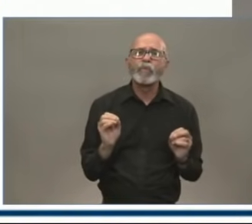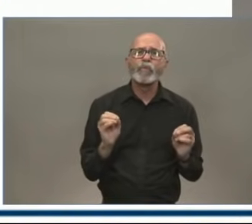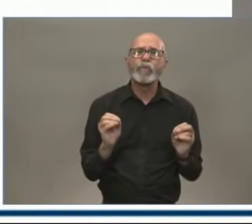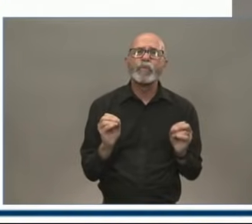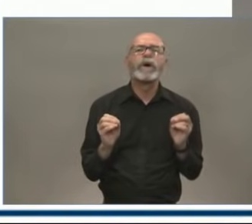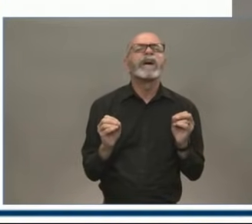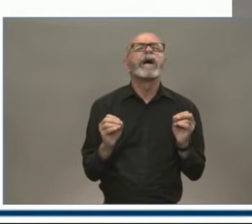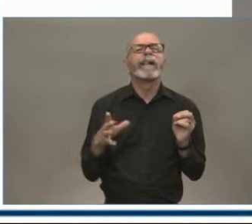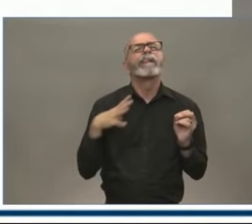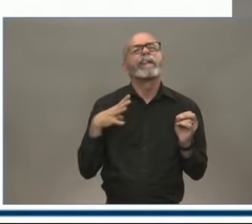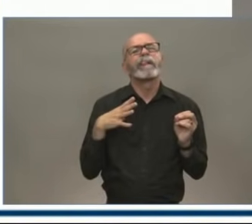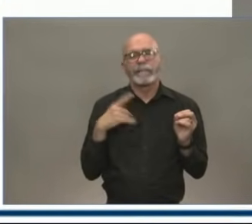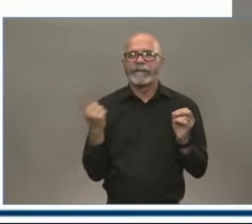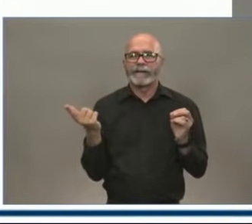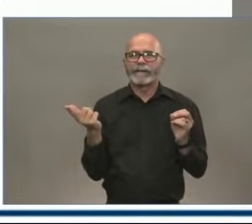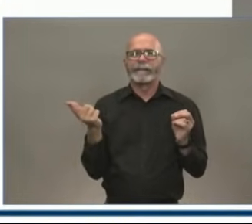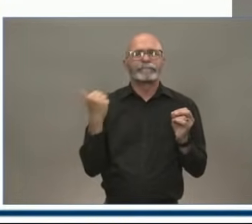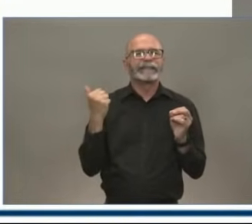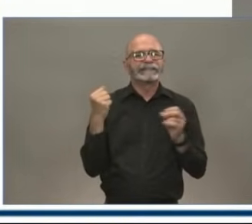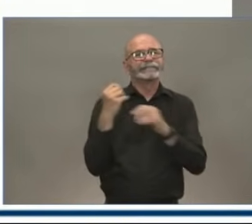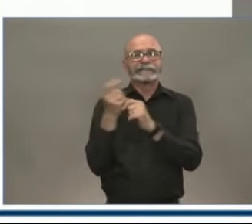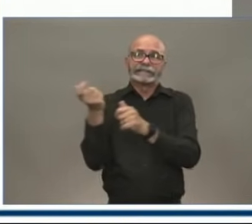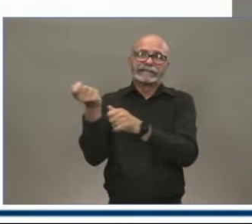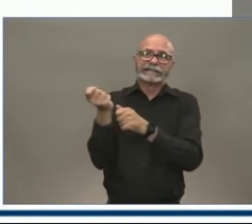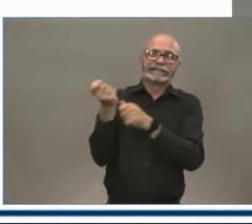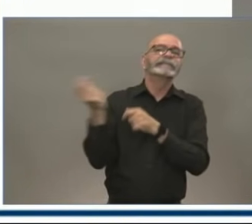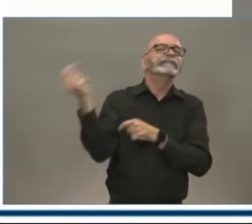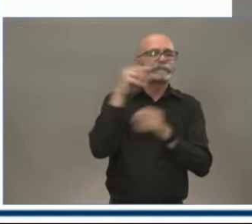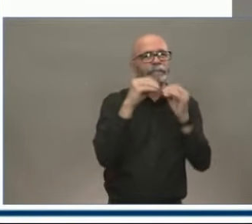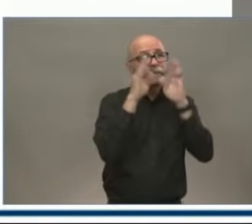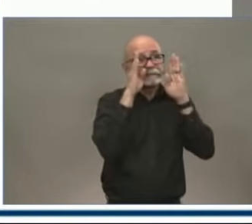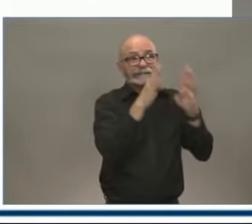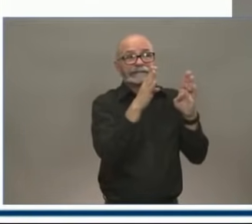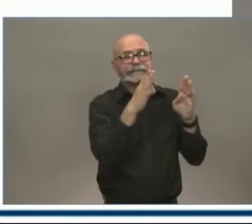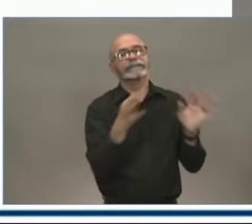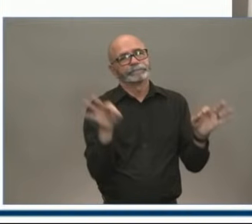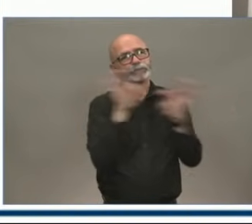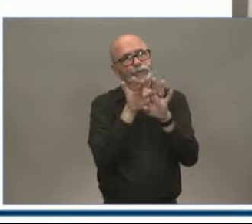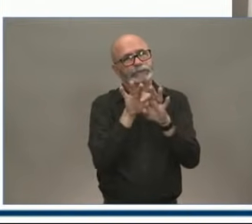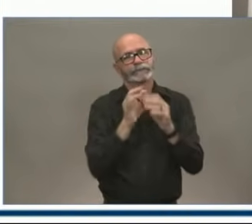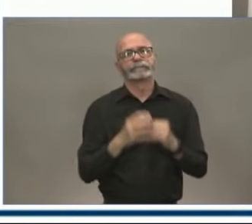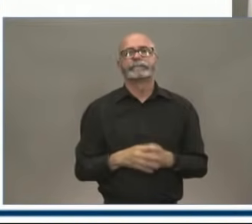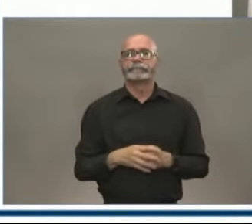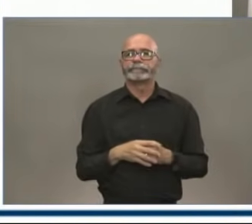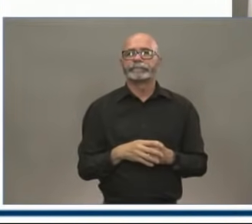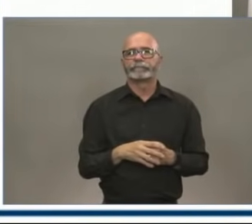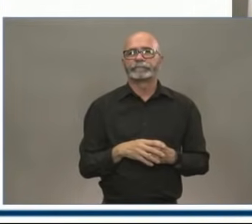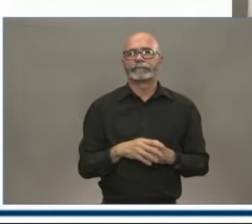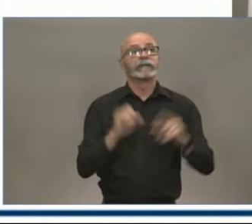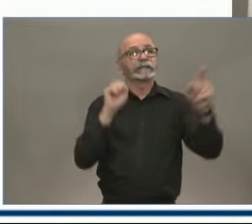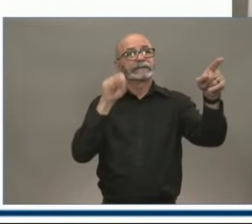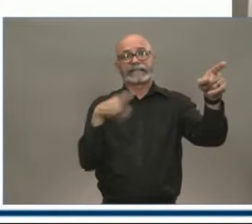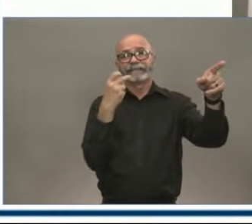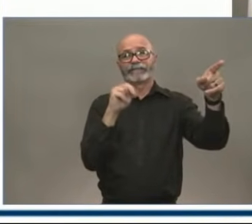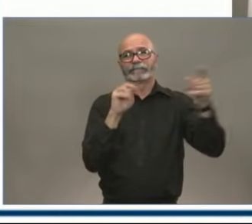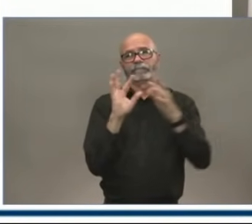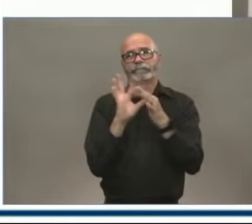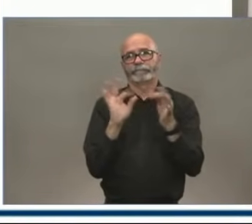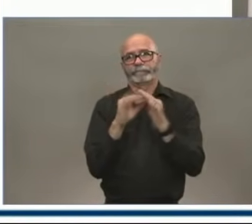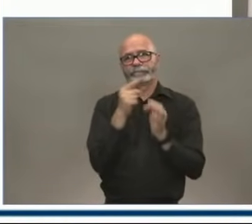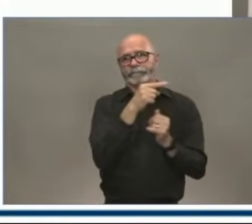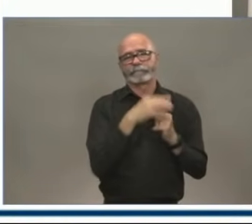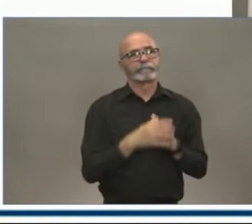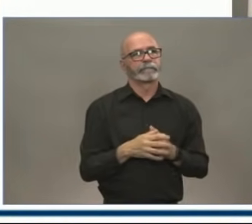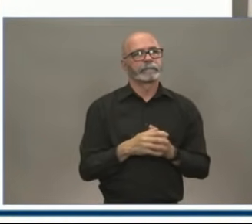more attention to, and that's been a discussion across the country. I think one of the things Nova Scotians should be